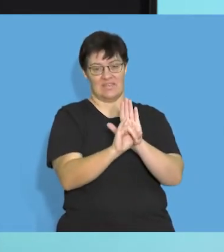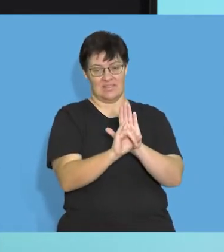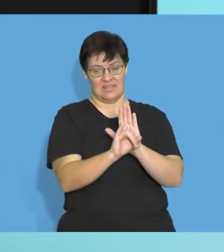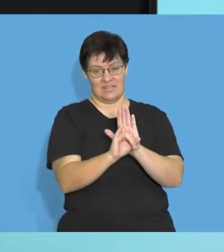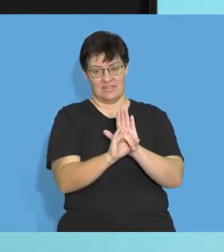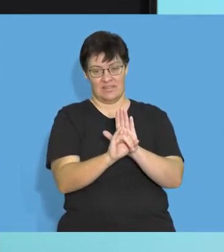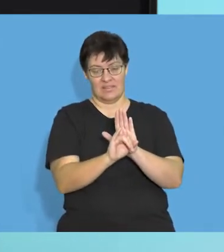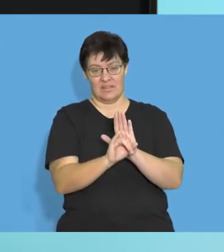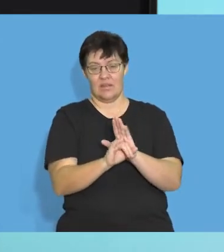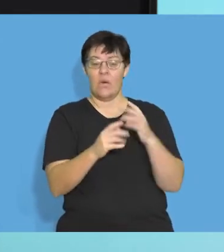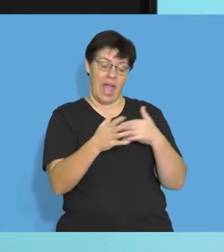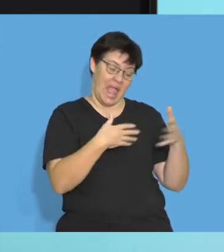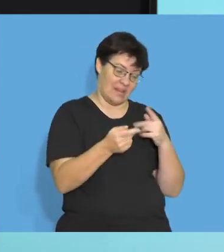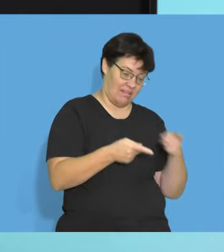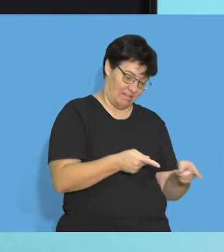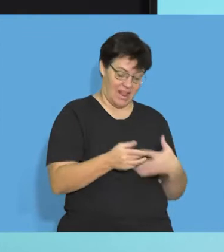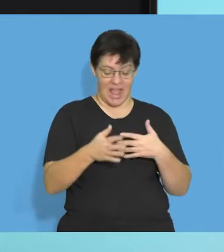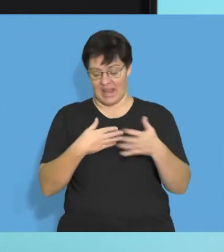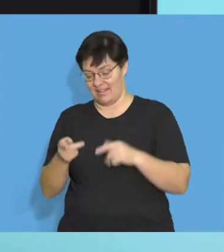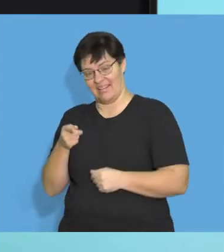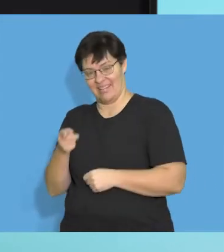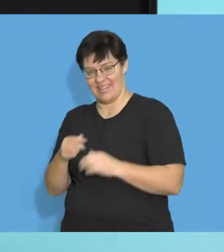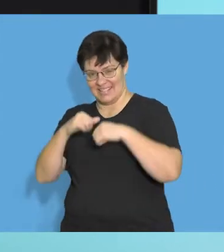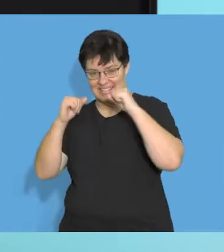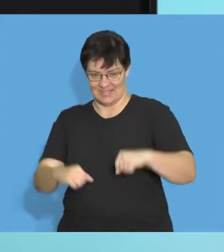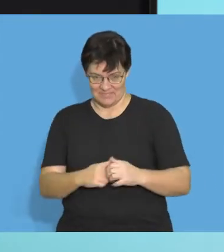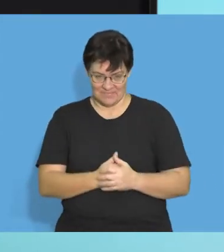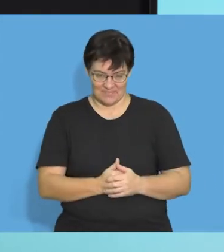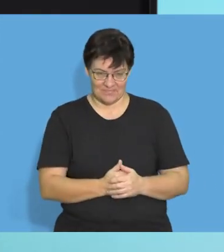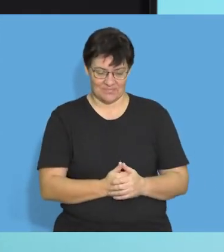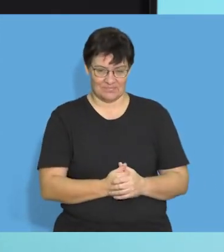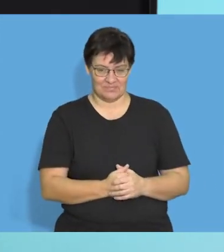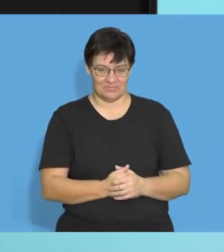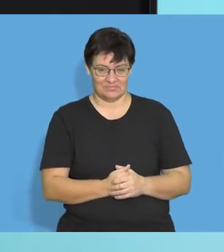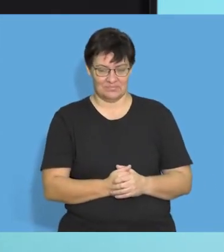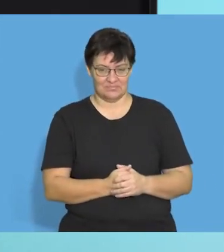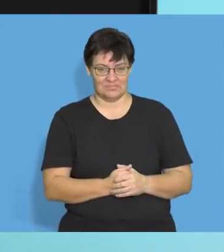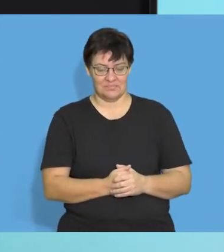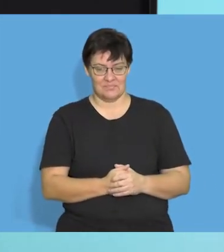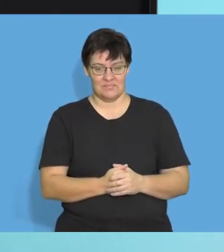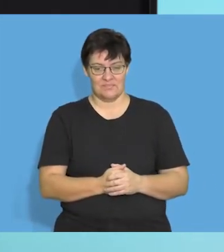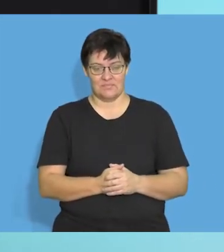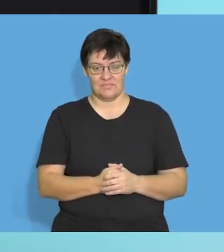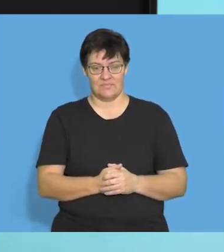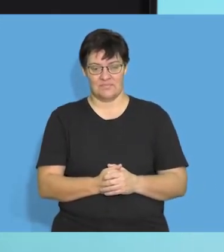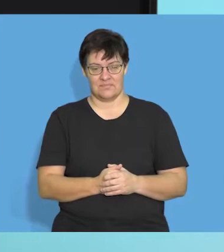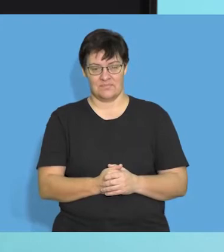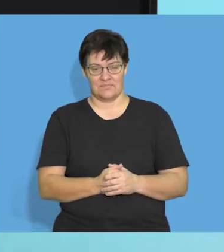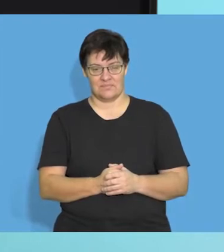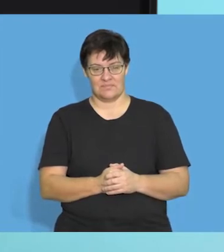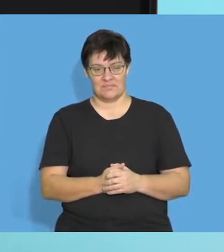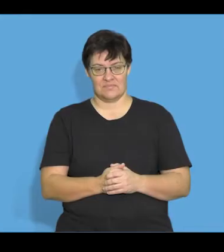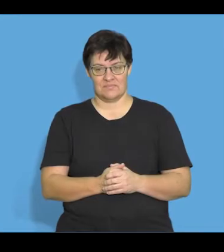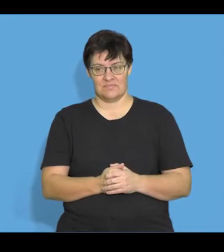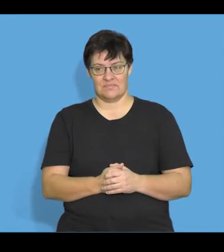how do you deal with it regarding perpetual system, how do you deal with the transaction using the periodic inventory